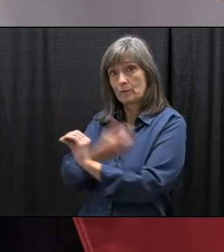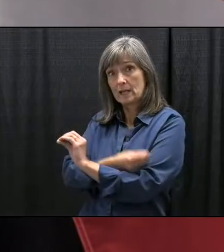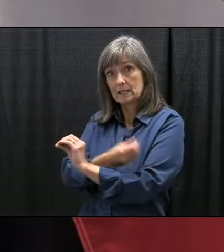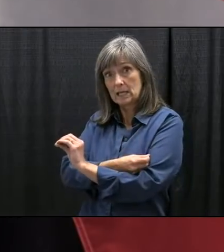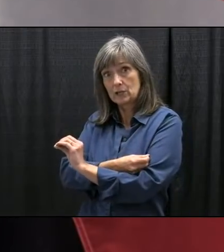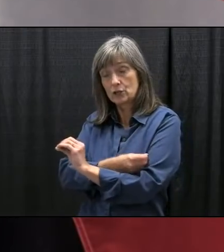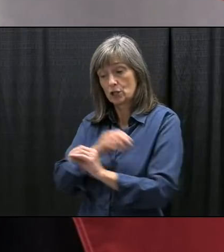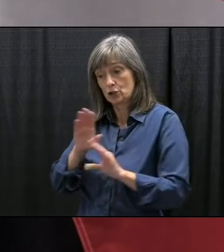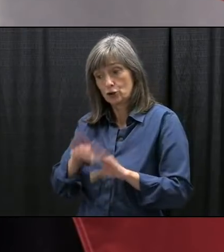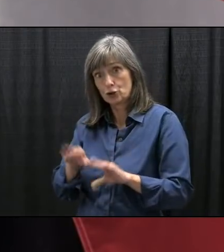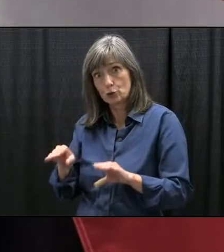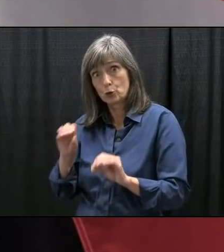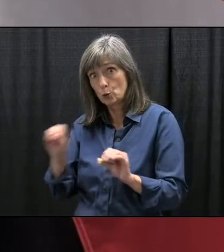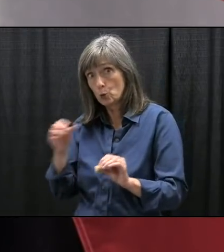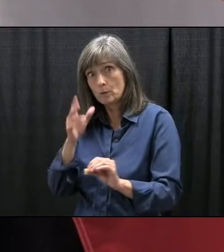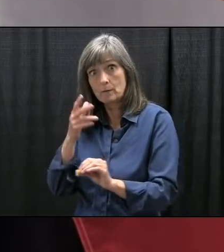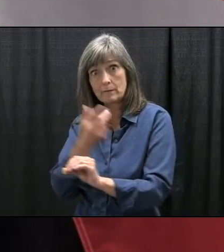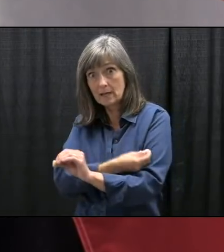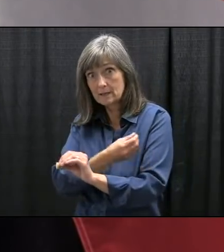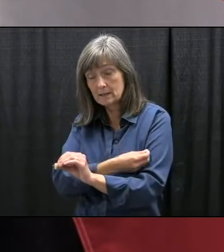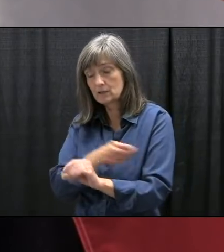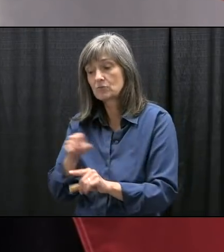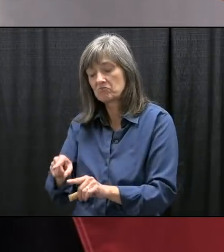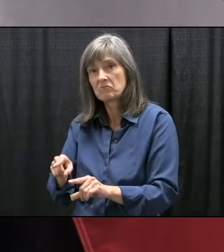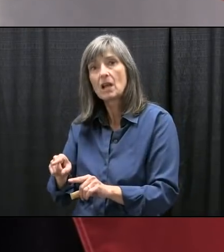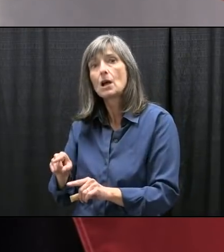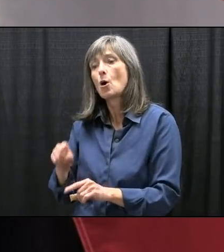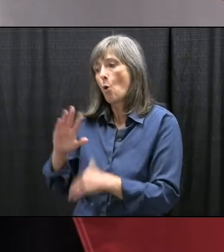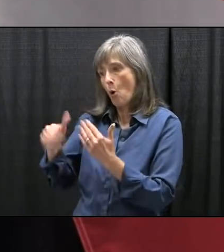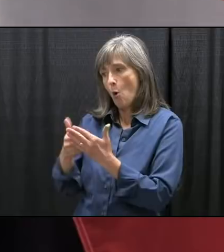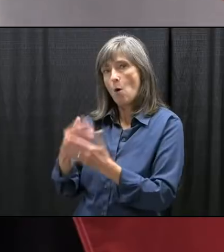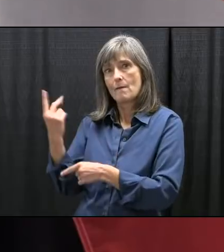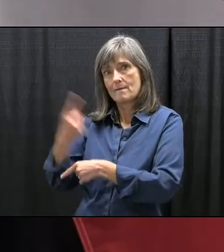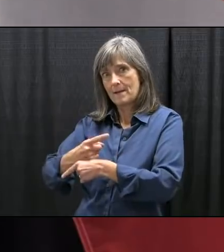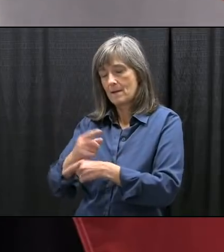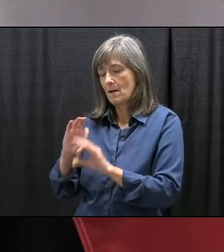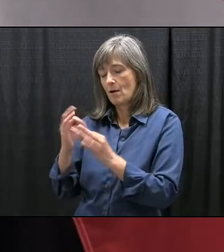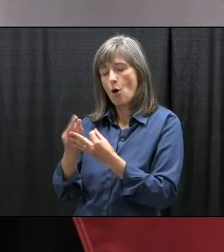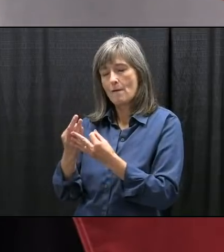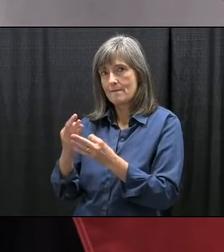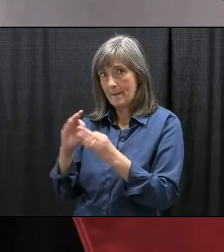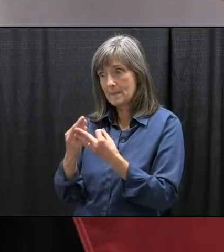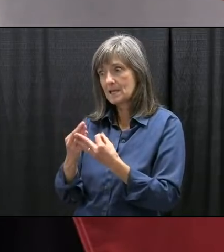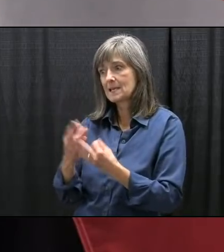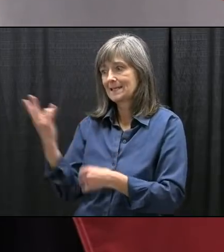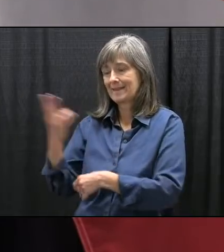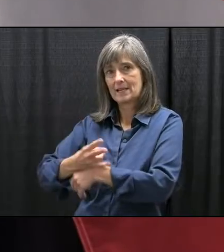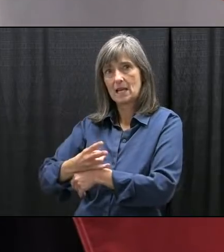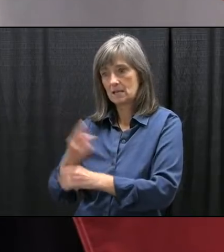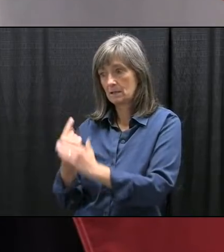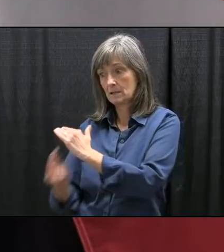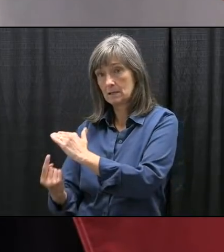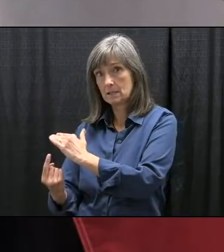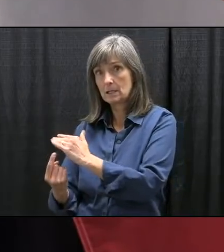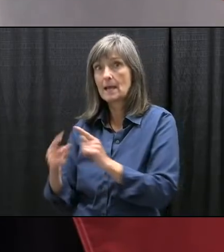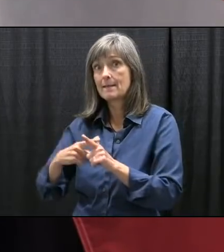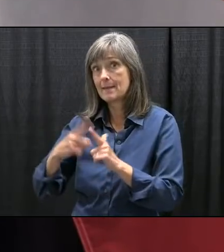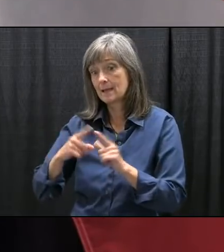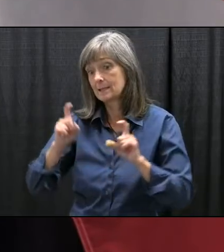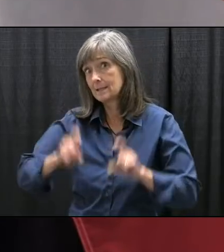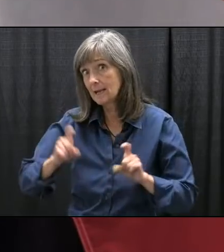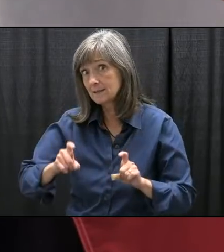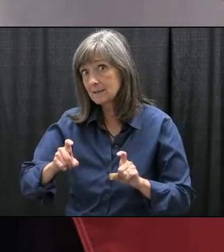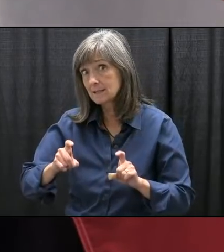were unvaccinated, you had to isolate for 7 days and then test, and if you didn't get a test, you isolated for 14